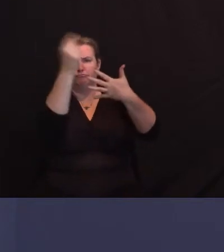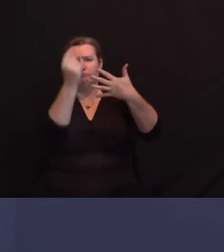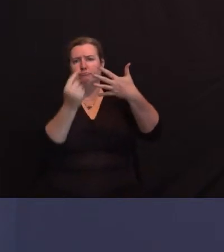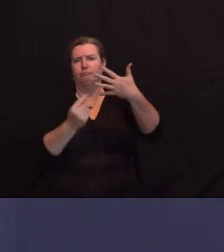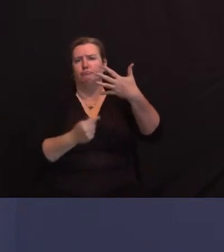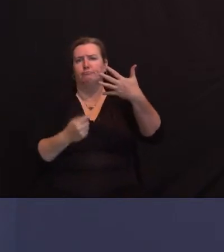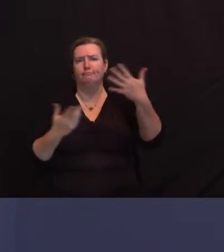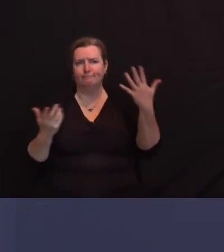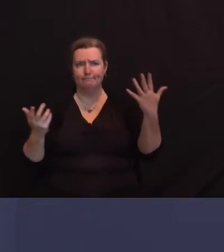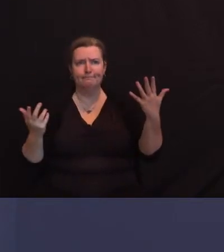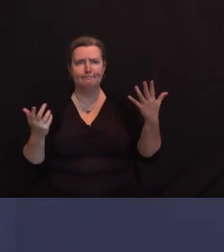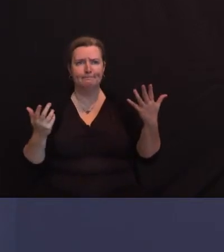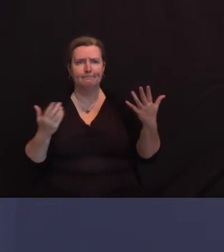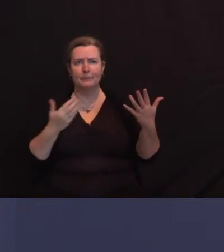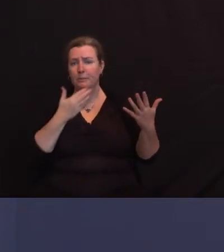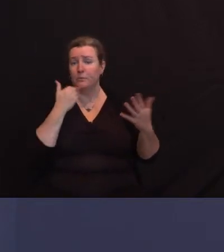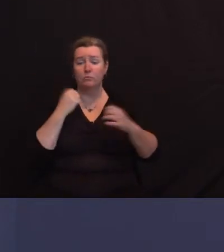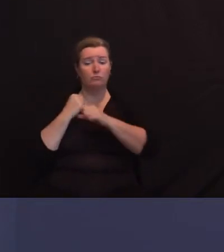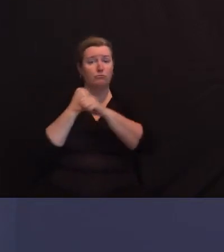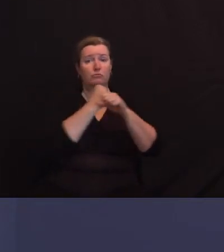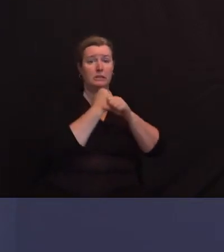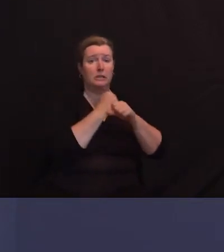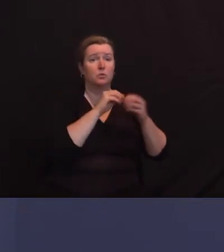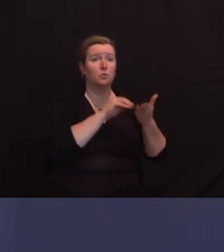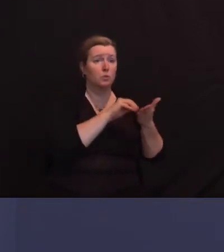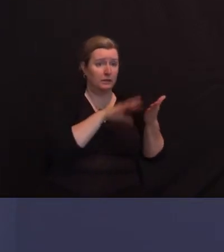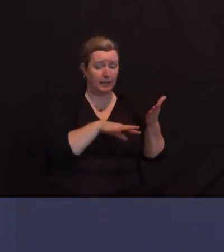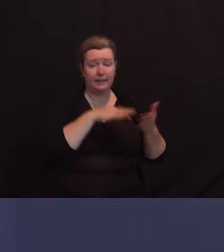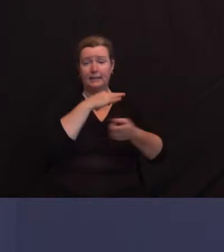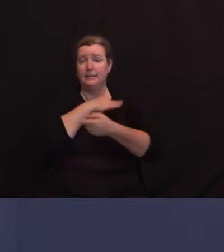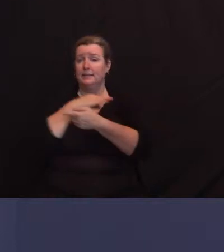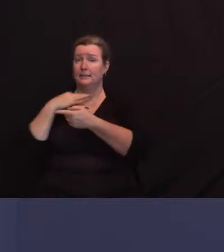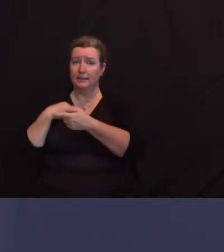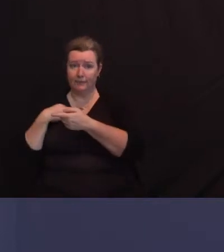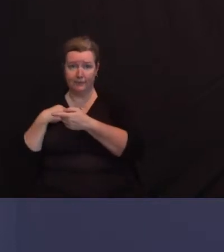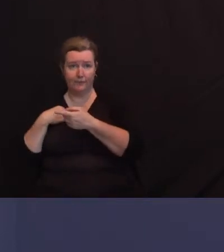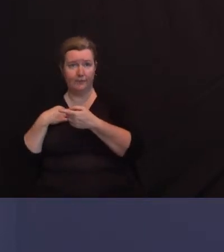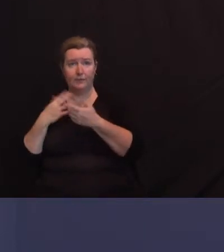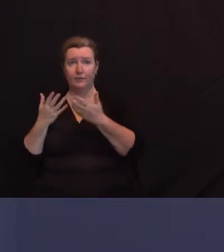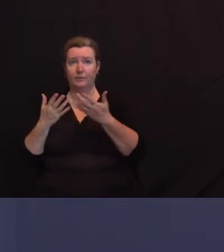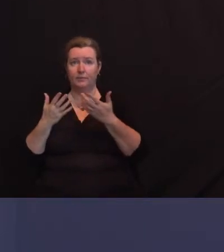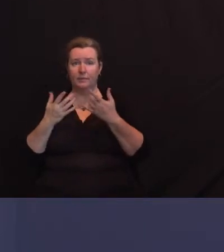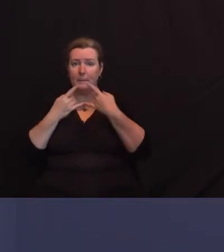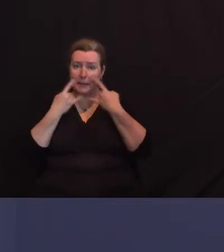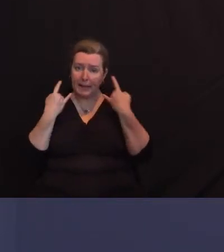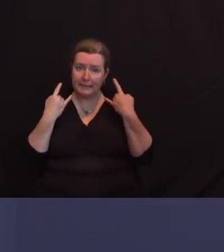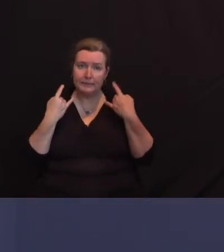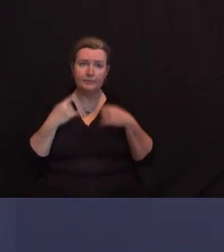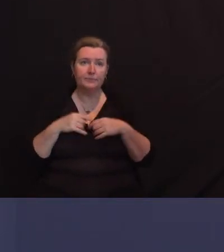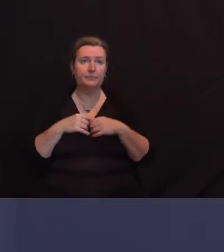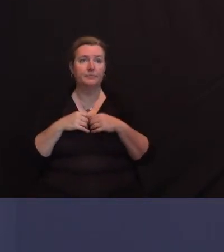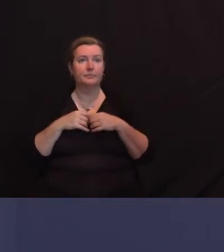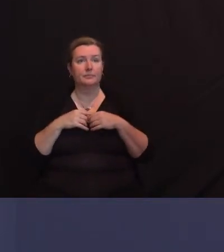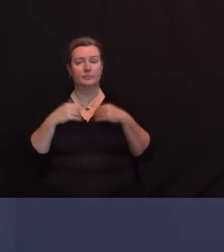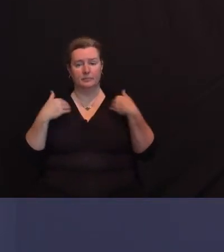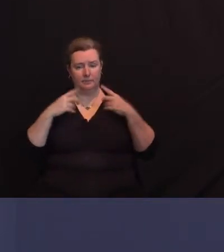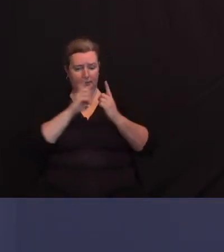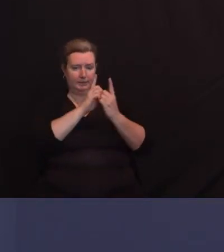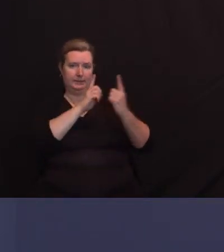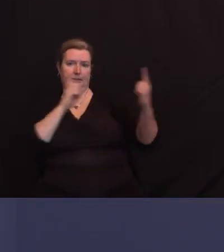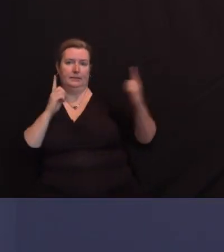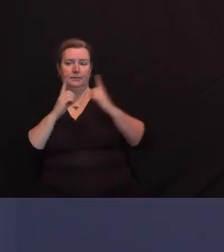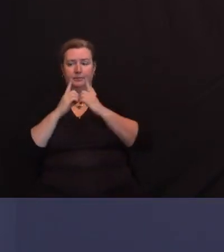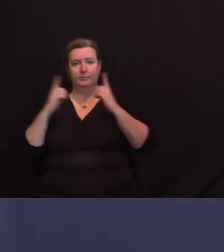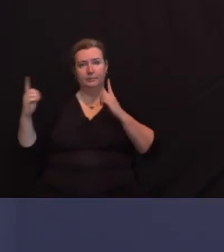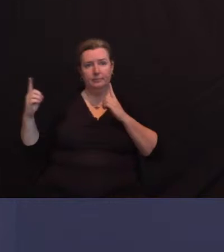best to protect students and staff, and that includes masking, physical distancing, testing, and